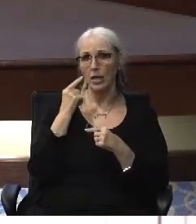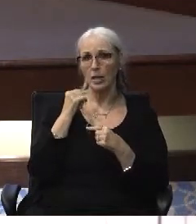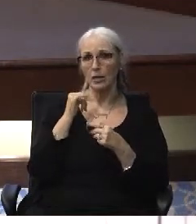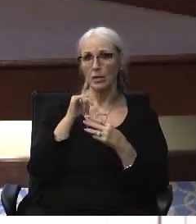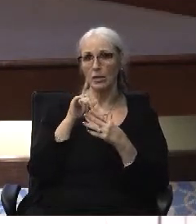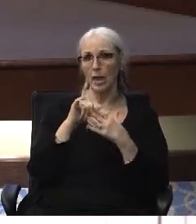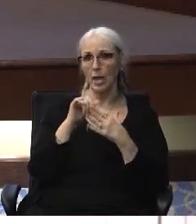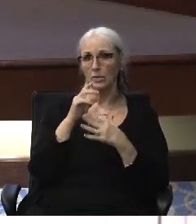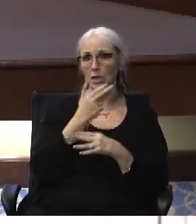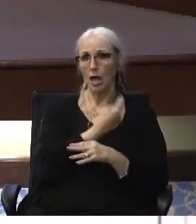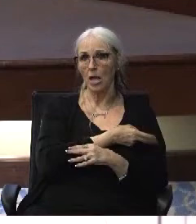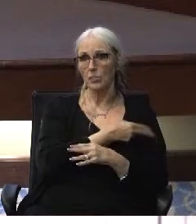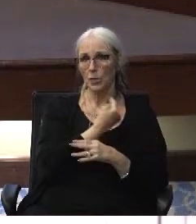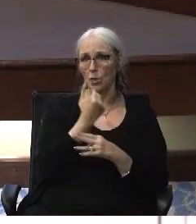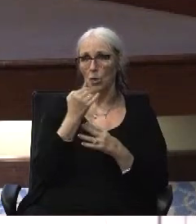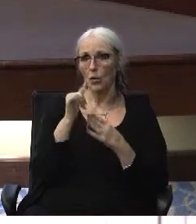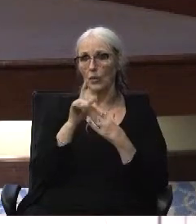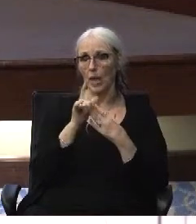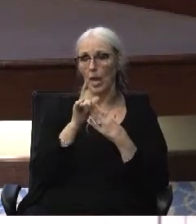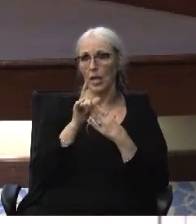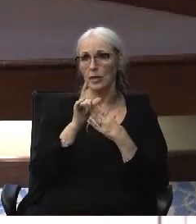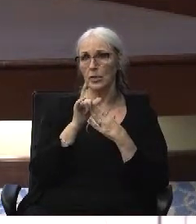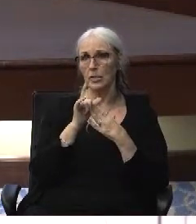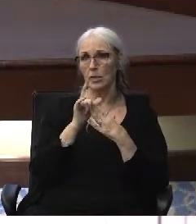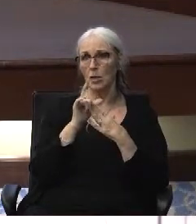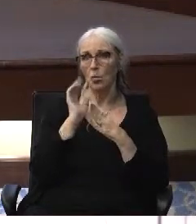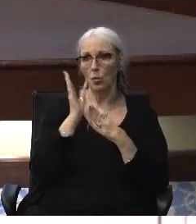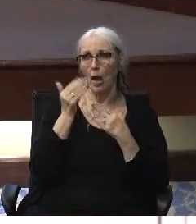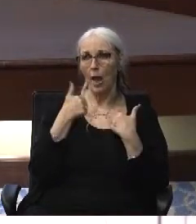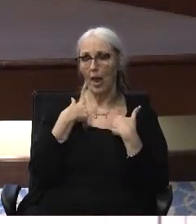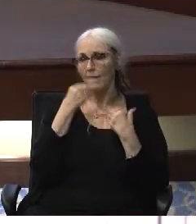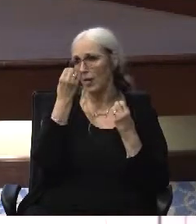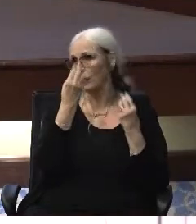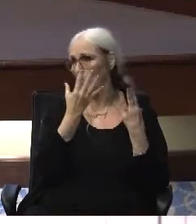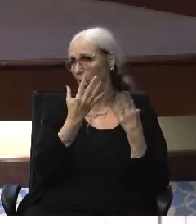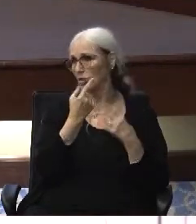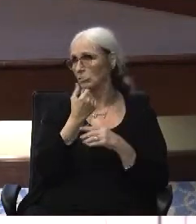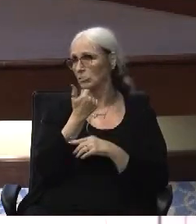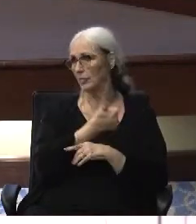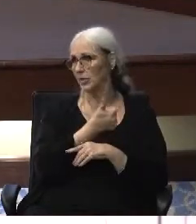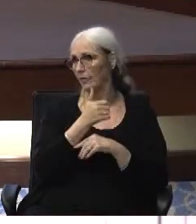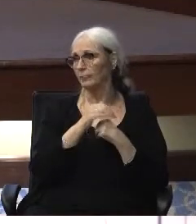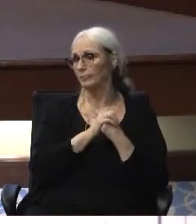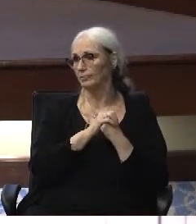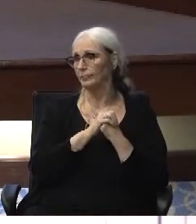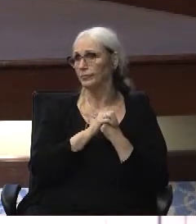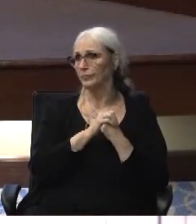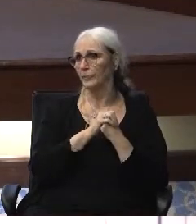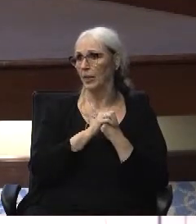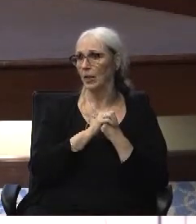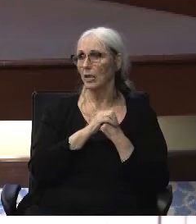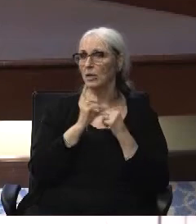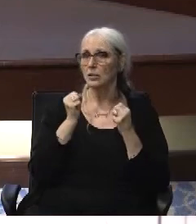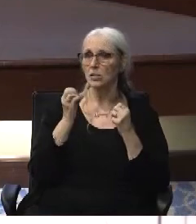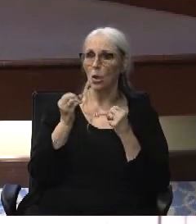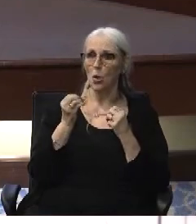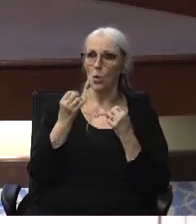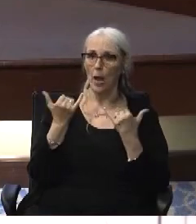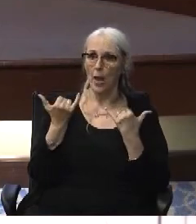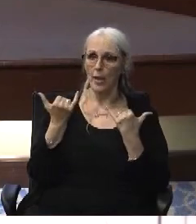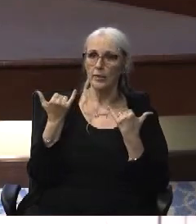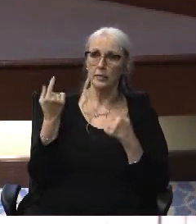of the hospitals would have better information on that. Okay. And if I may really quickly of note, as of